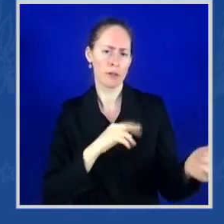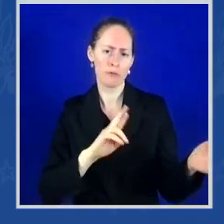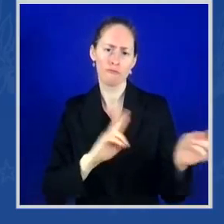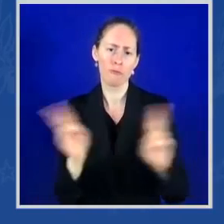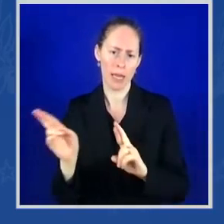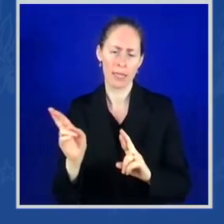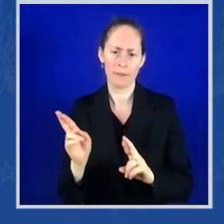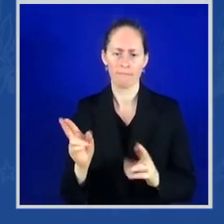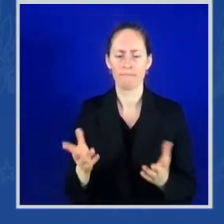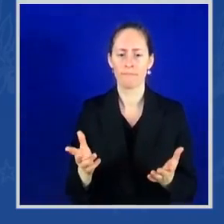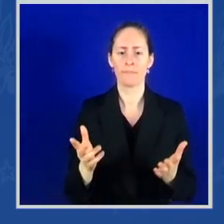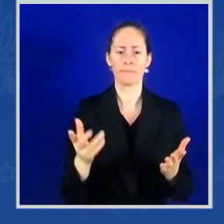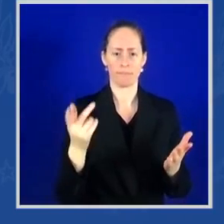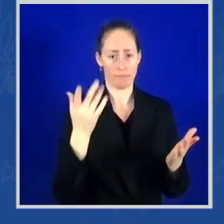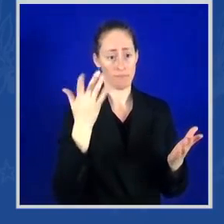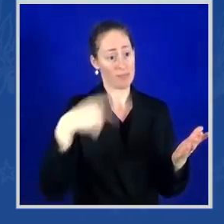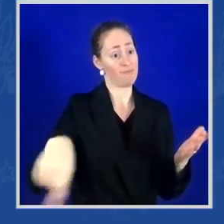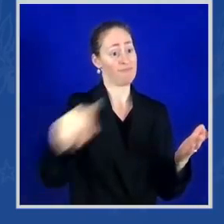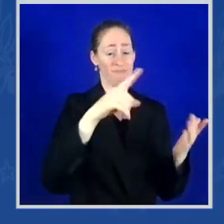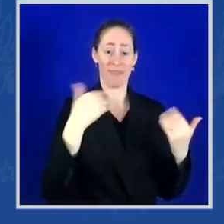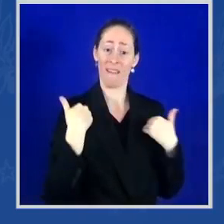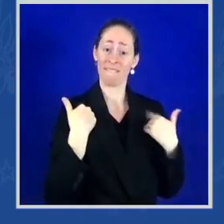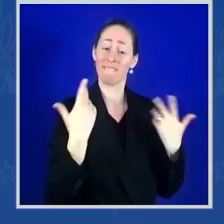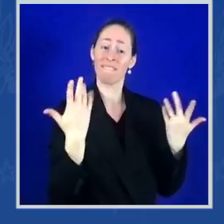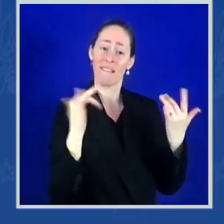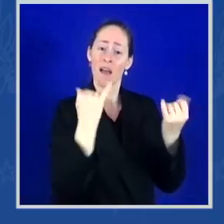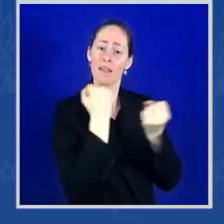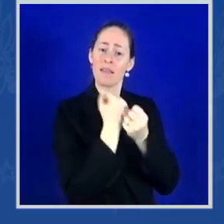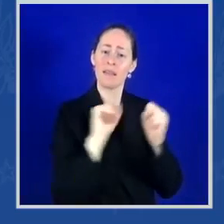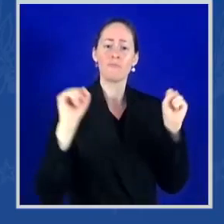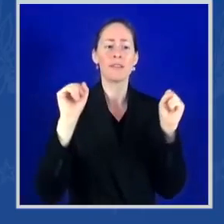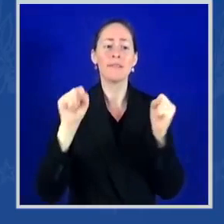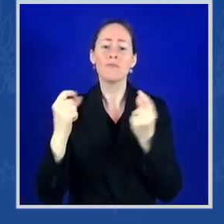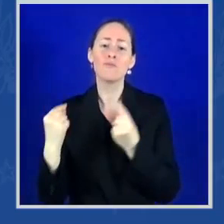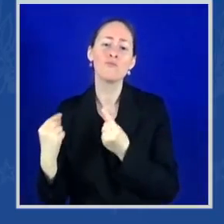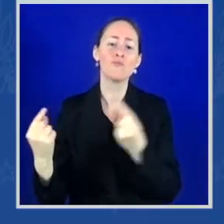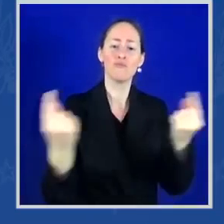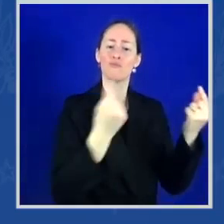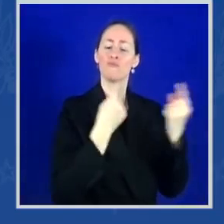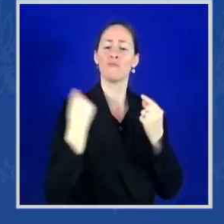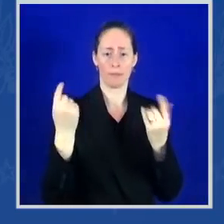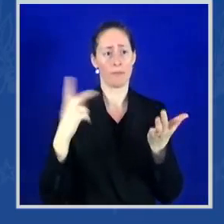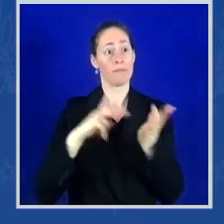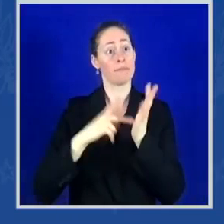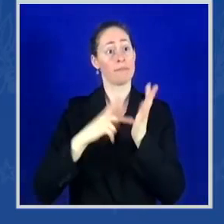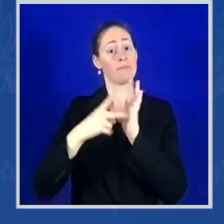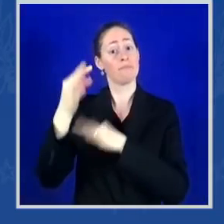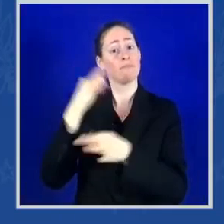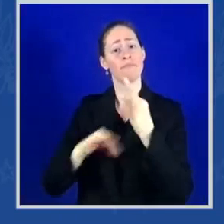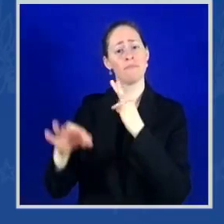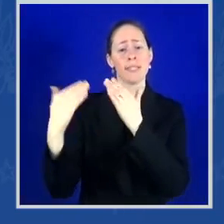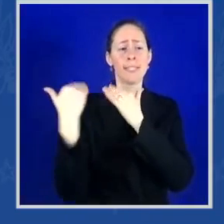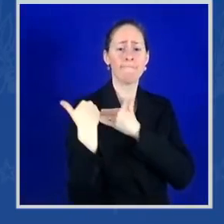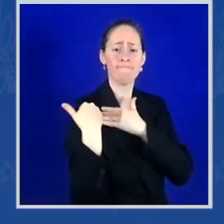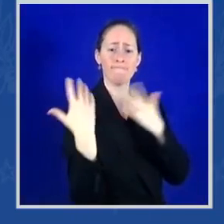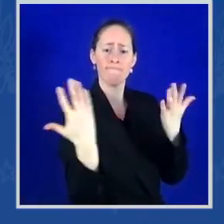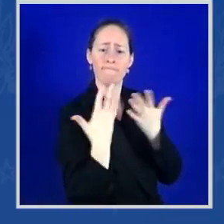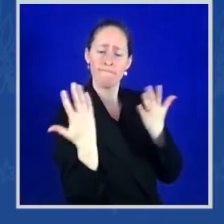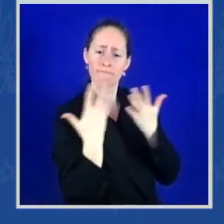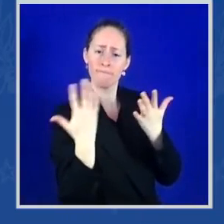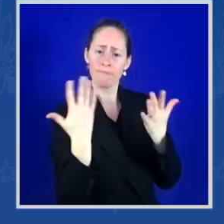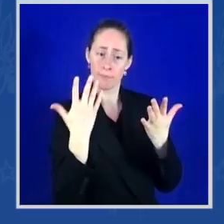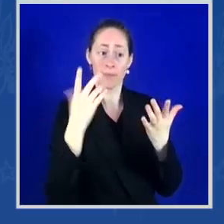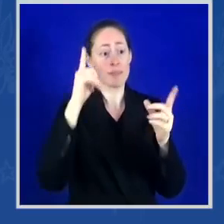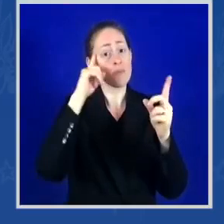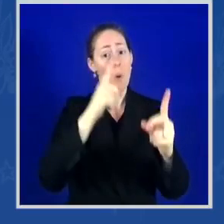to make our country more open, more free, more fair, to bring us closer to